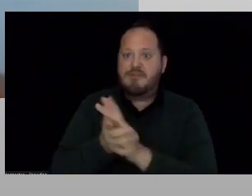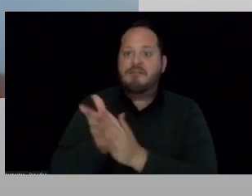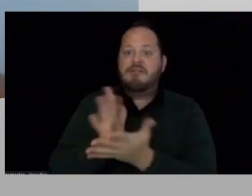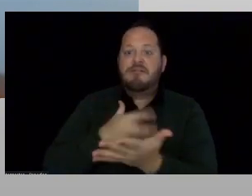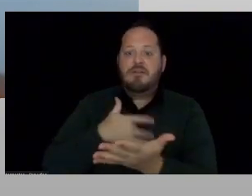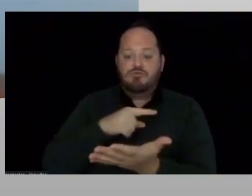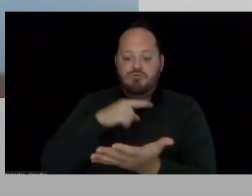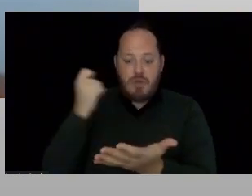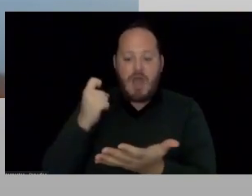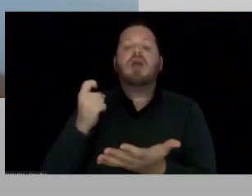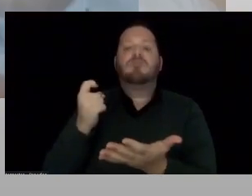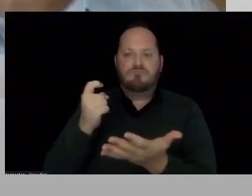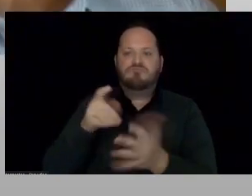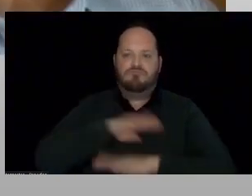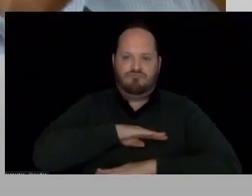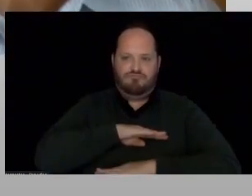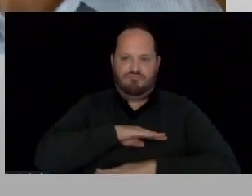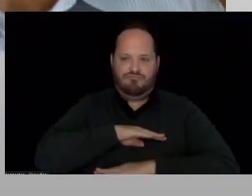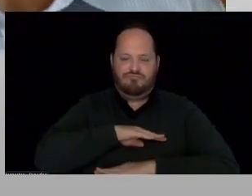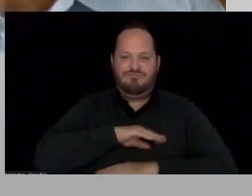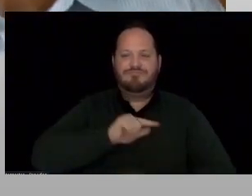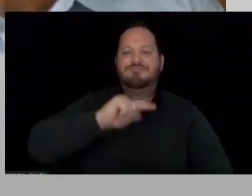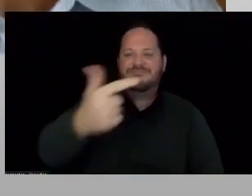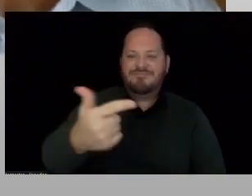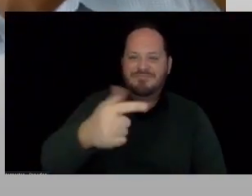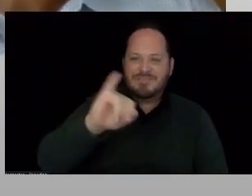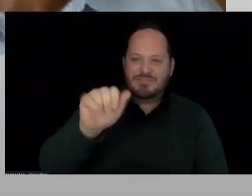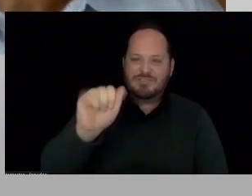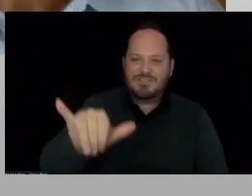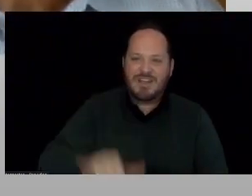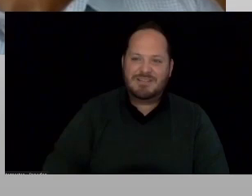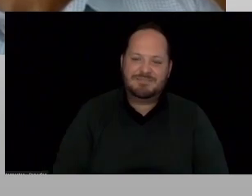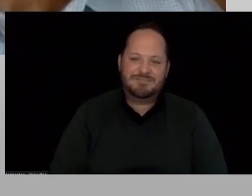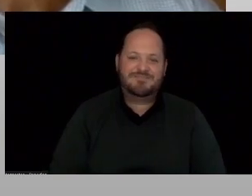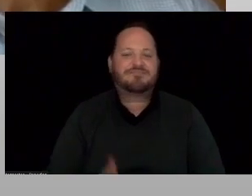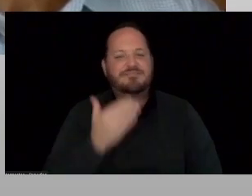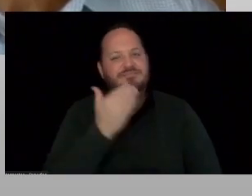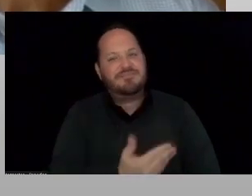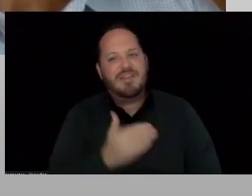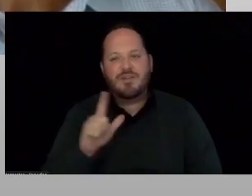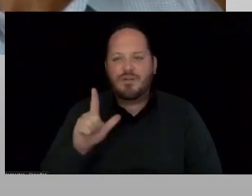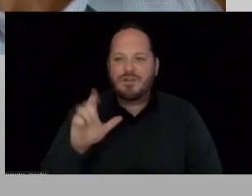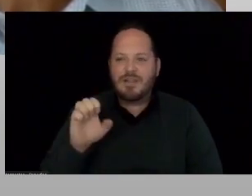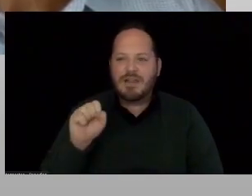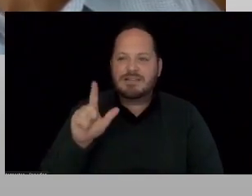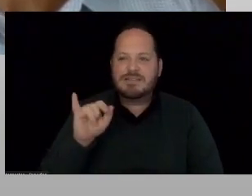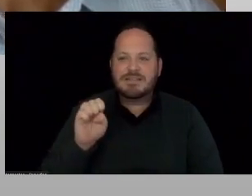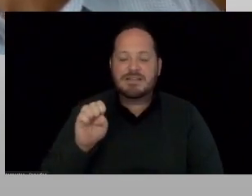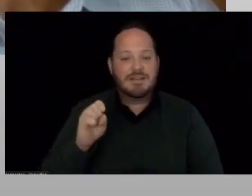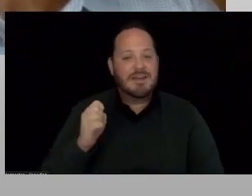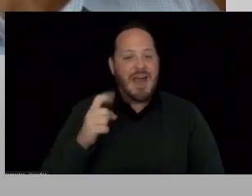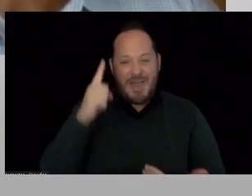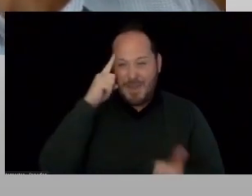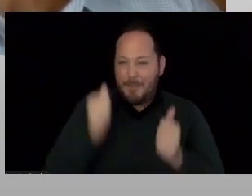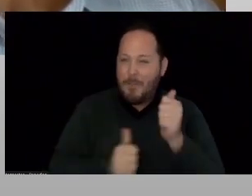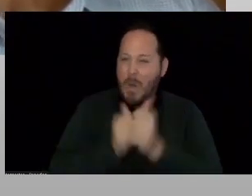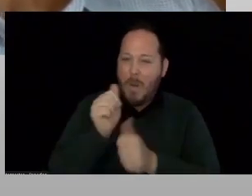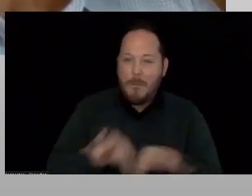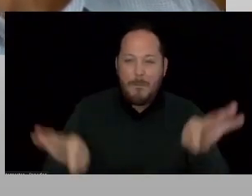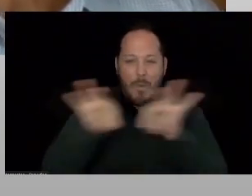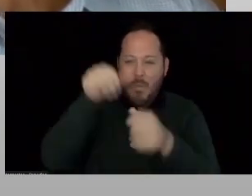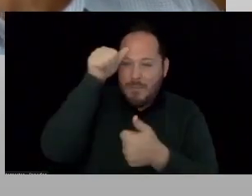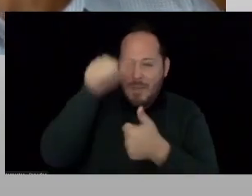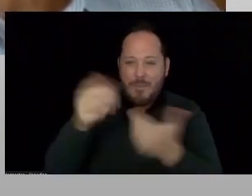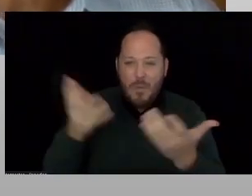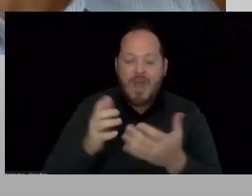job. Back to you, Jay. Thanks, Leslie. I feel like almost if there's one thing you all take away from this, it's wash your hands, wash your